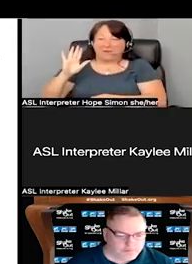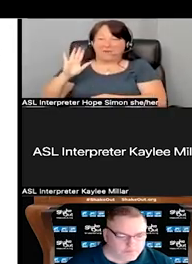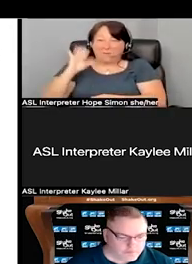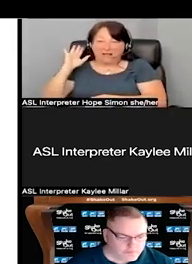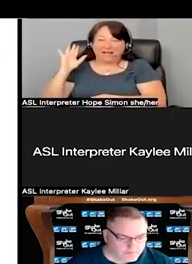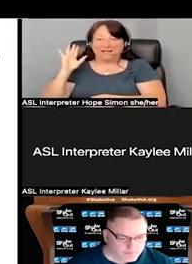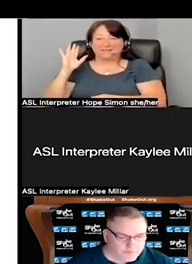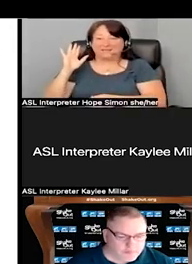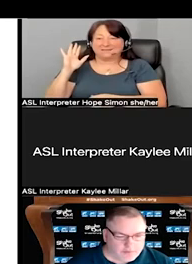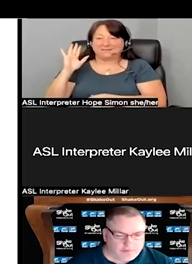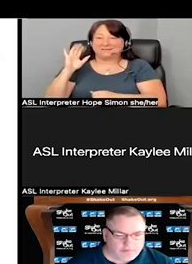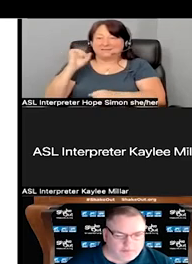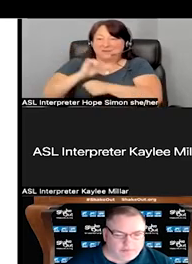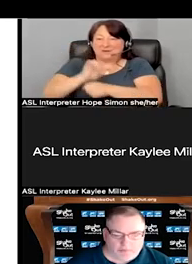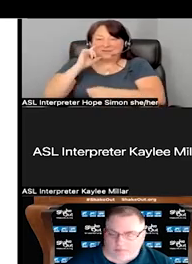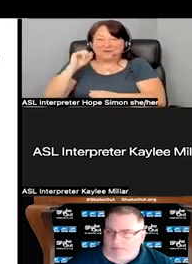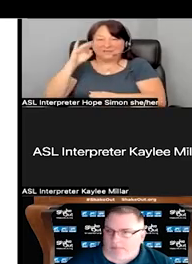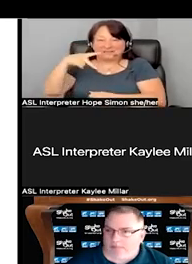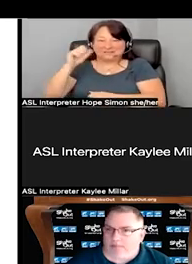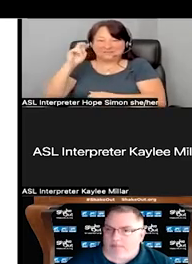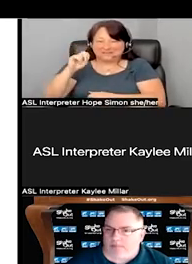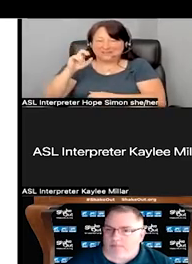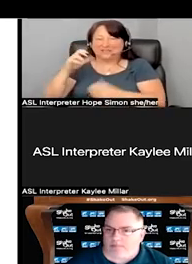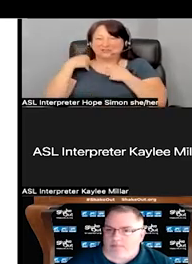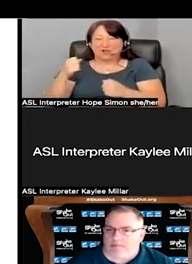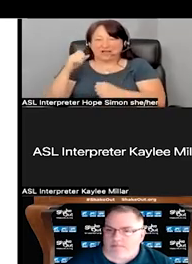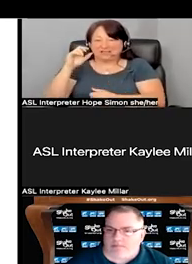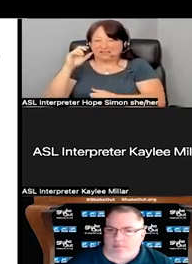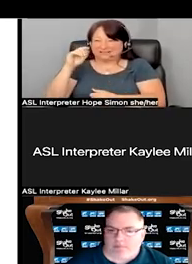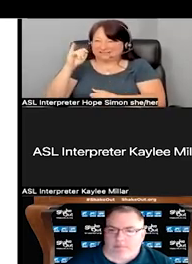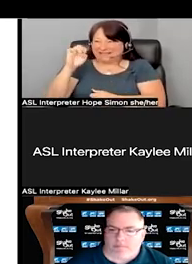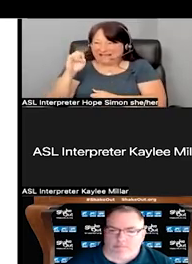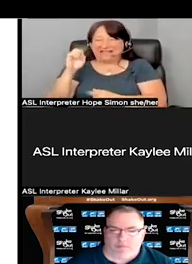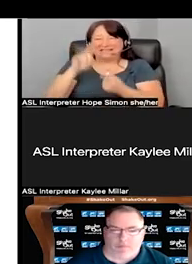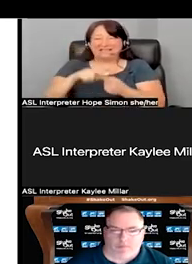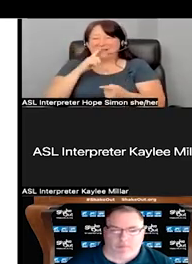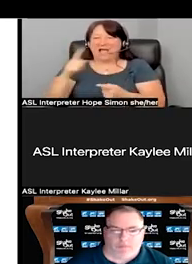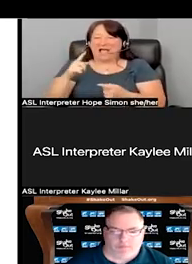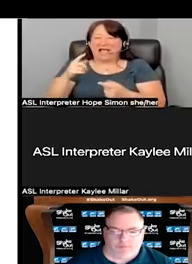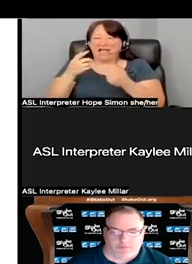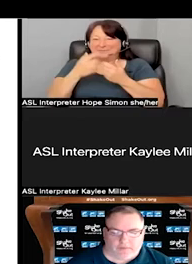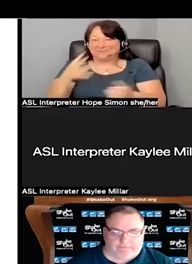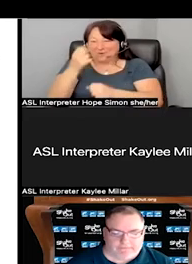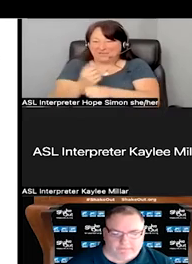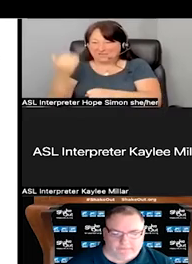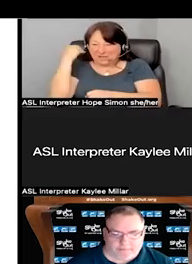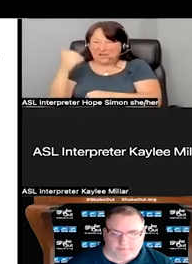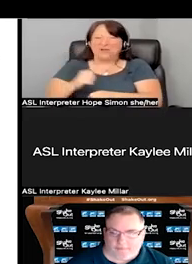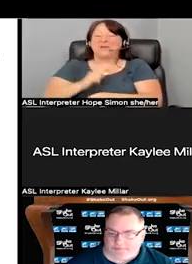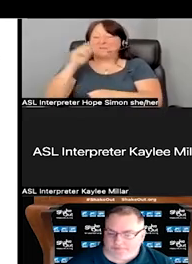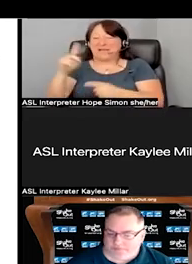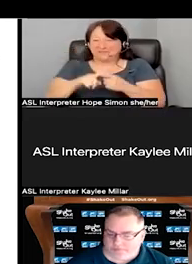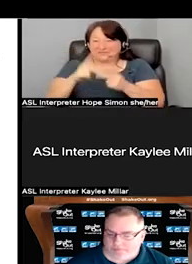was employed by Simpson Strong Tie until I retired 4 years ago, and again was looking forward to going back to the facility and having the event there,